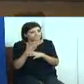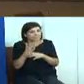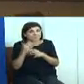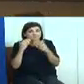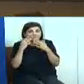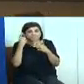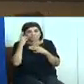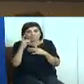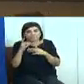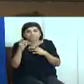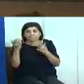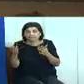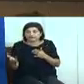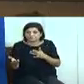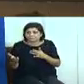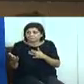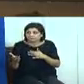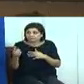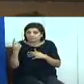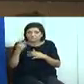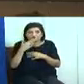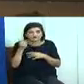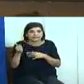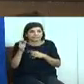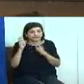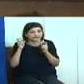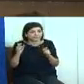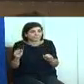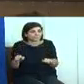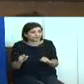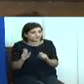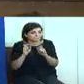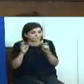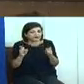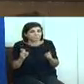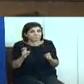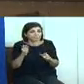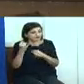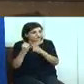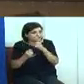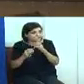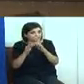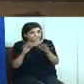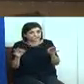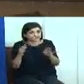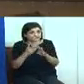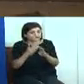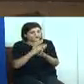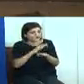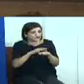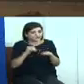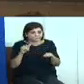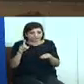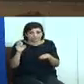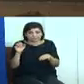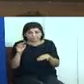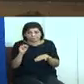your presence being one of the best gifts that you could give. And so in my final statement before I call up Dean,